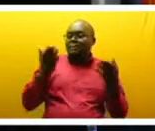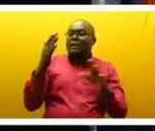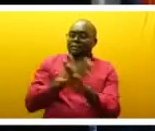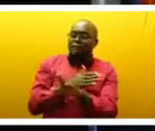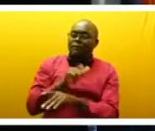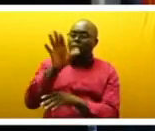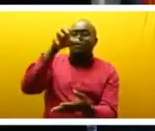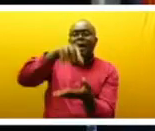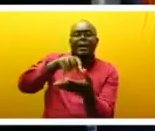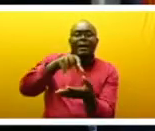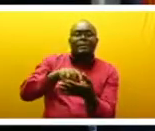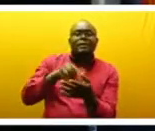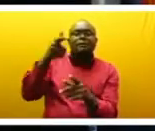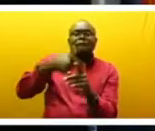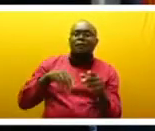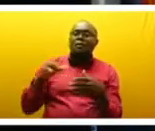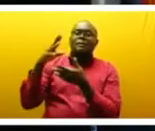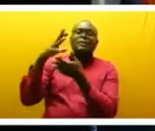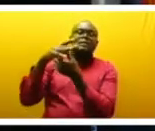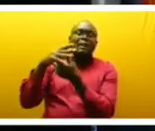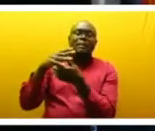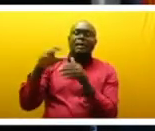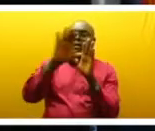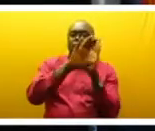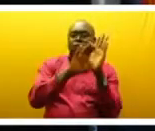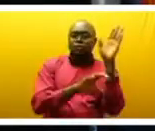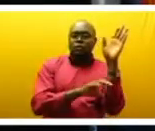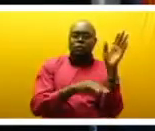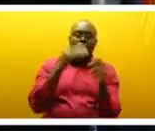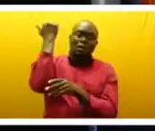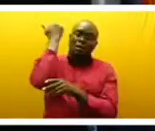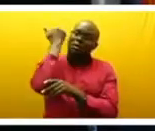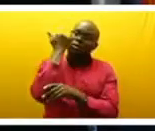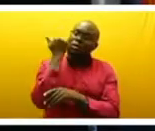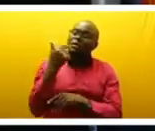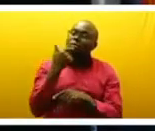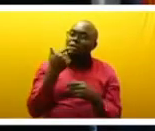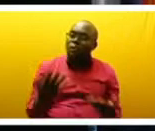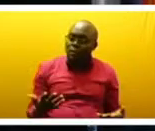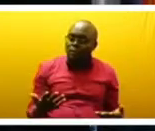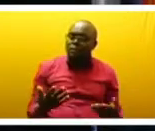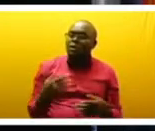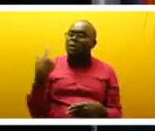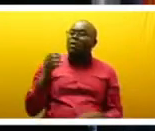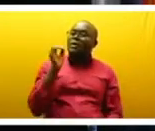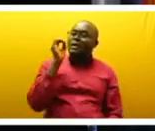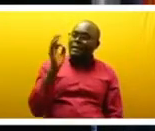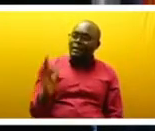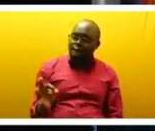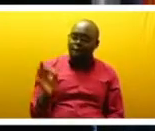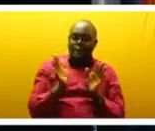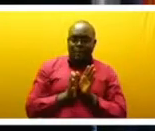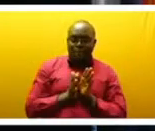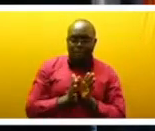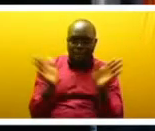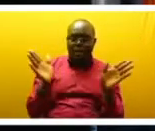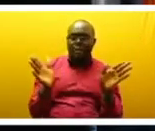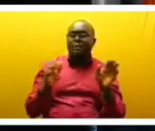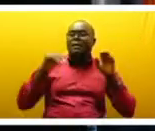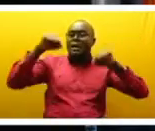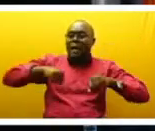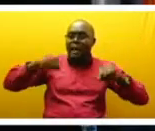case from the German Constitutional Court, which states that unless the public is able